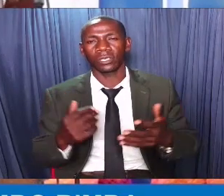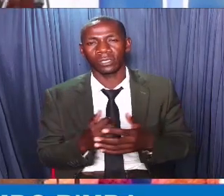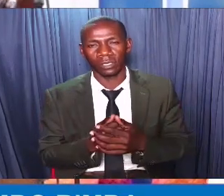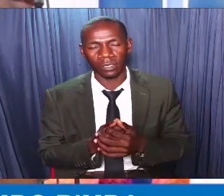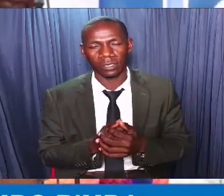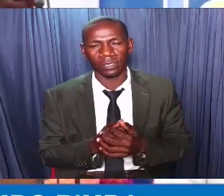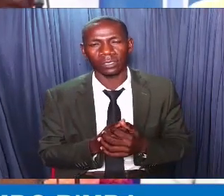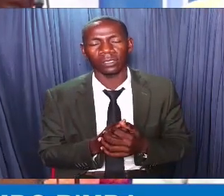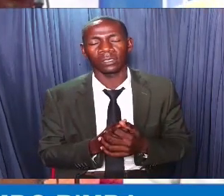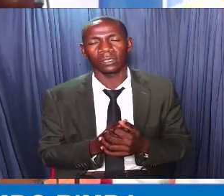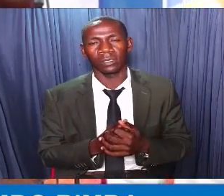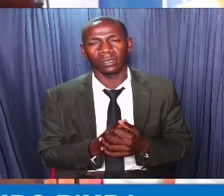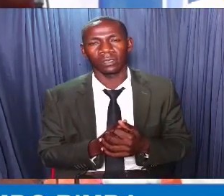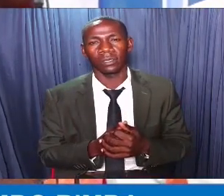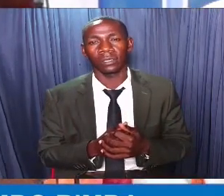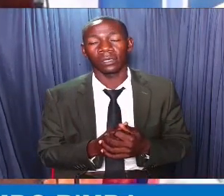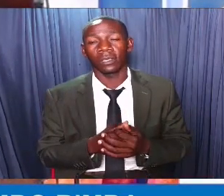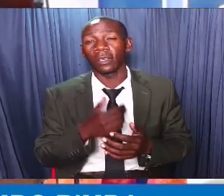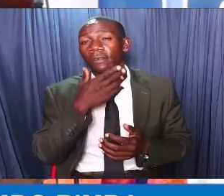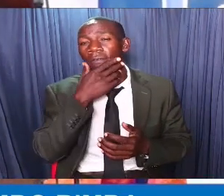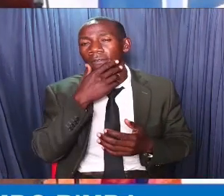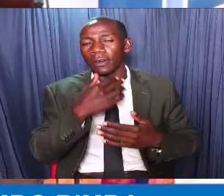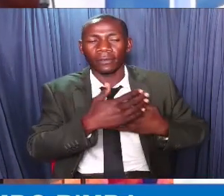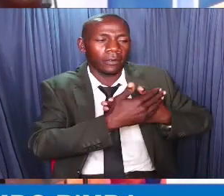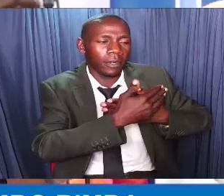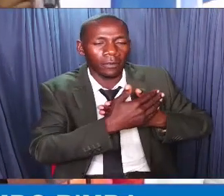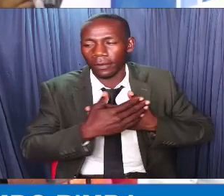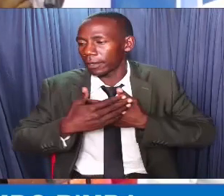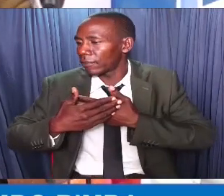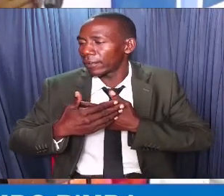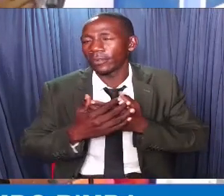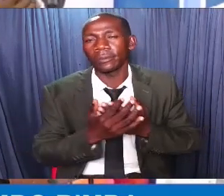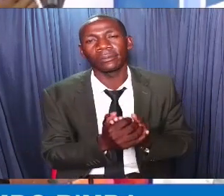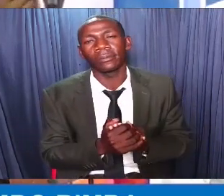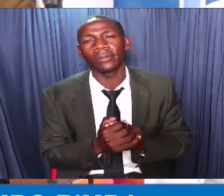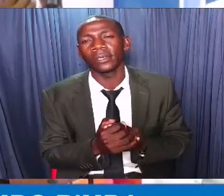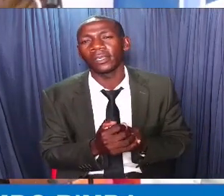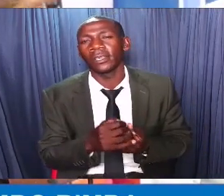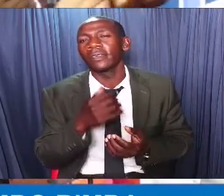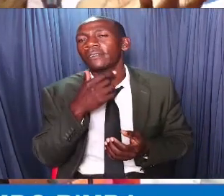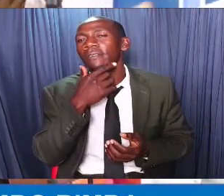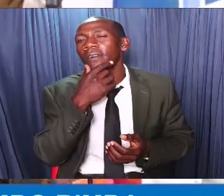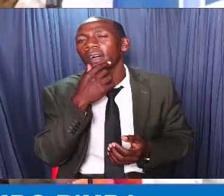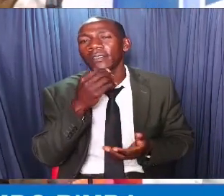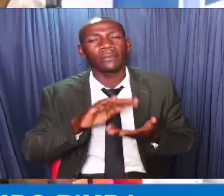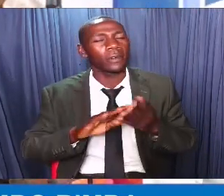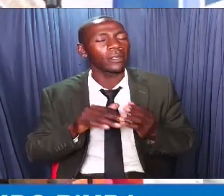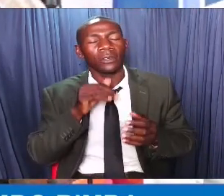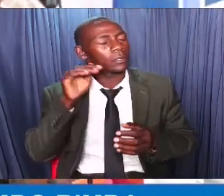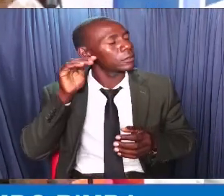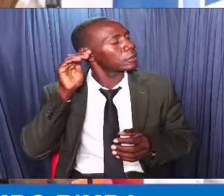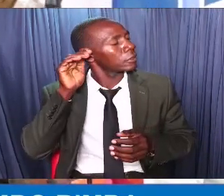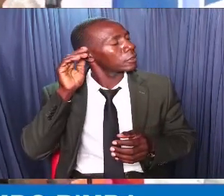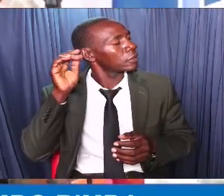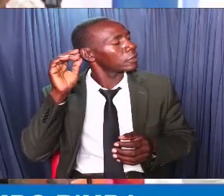Haleluya. Hata baba amekumbatia. The father in fact embraced him. Huko anasema baba nisamee baba hata sikilizi. Saying father I'm sorry. The